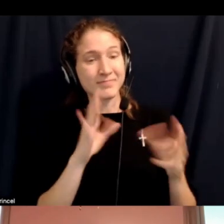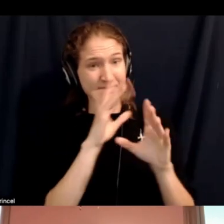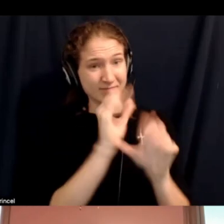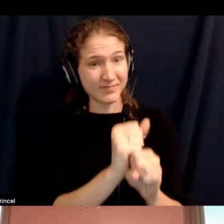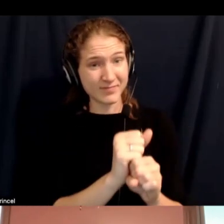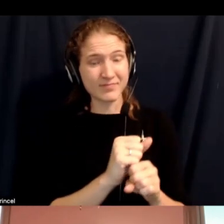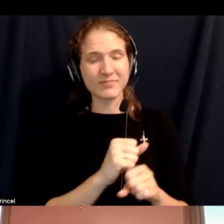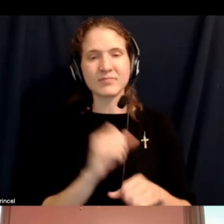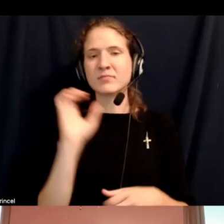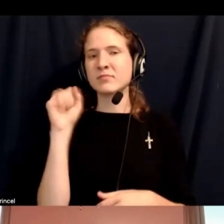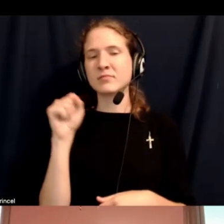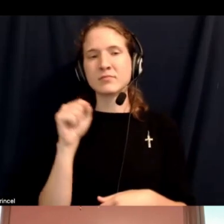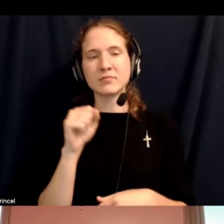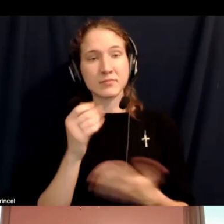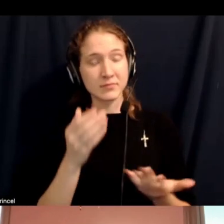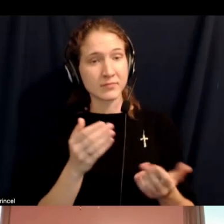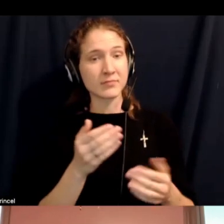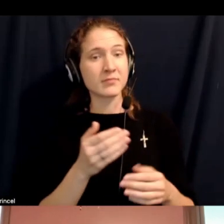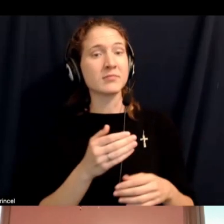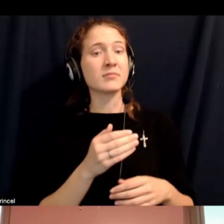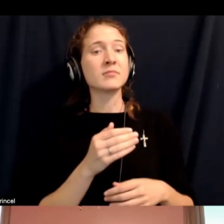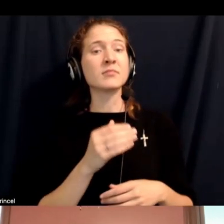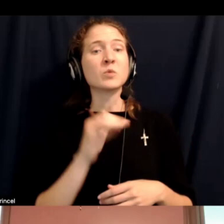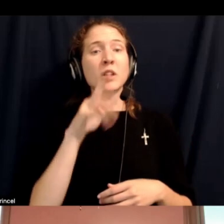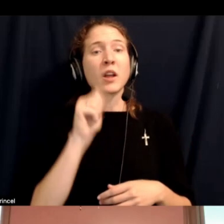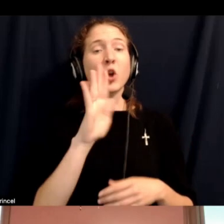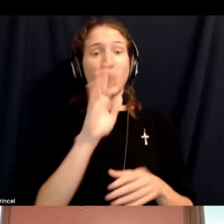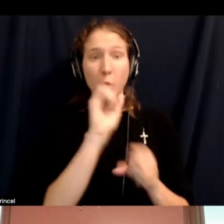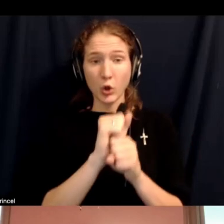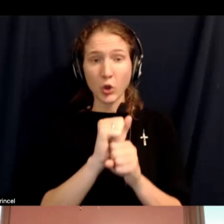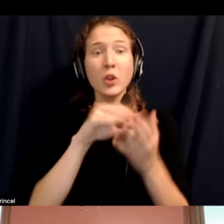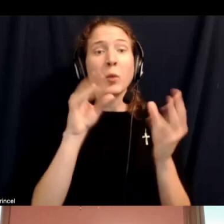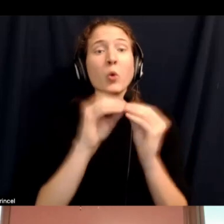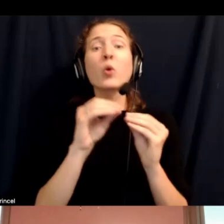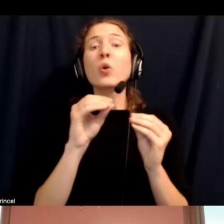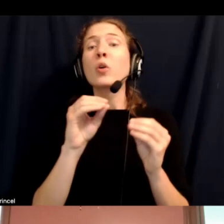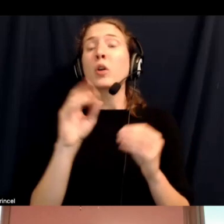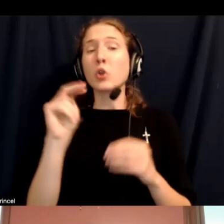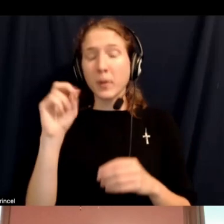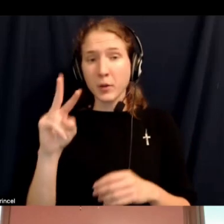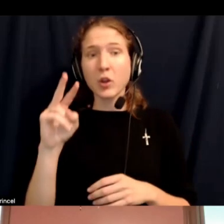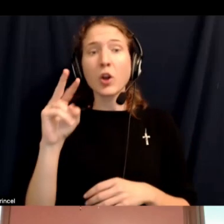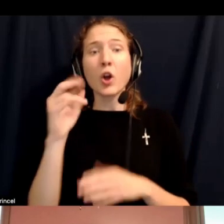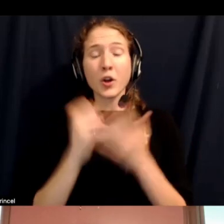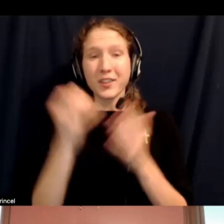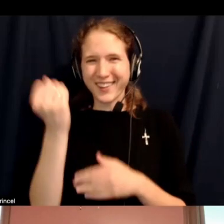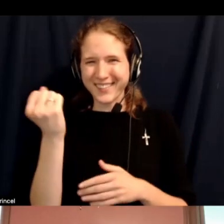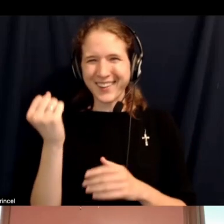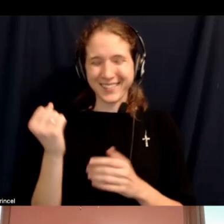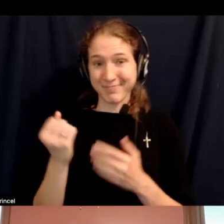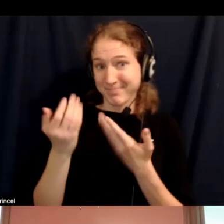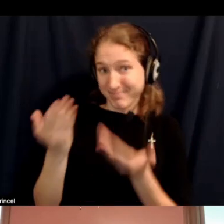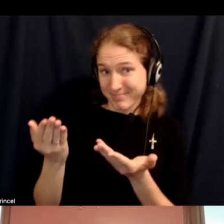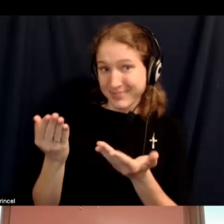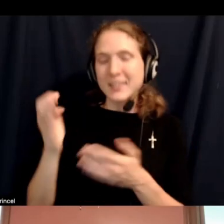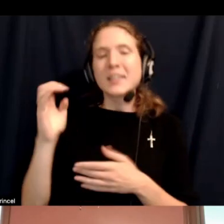Yes. To hear Julia's works, please join us at our art gallery during our November Arts Saturday. Register at Eventbrite. You